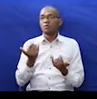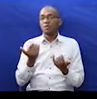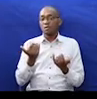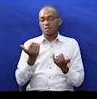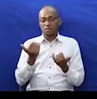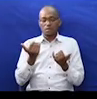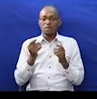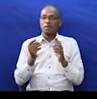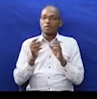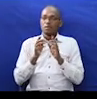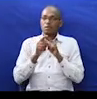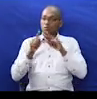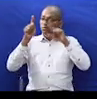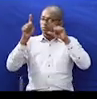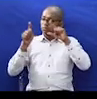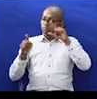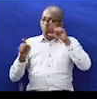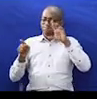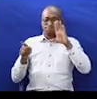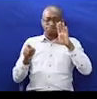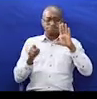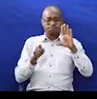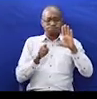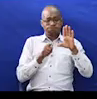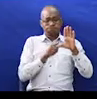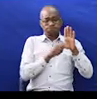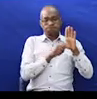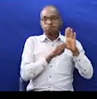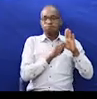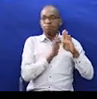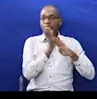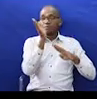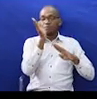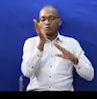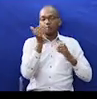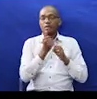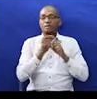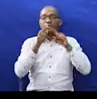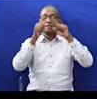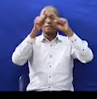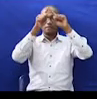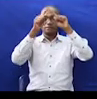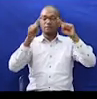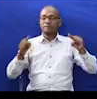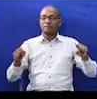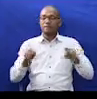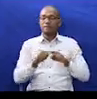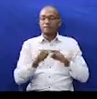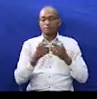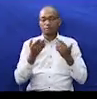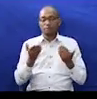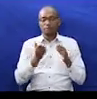extend this so as to have more triangles. And that three of whatever you